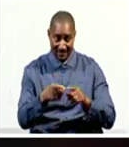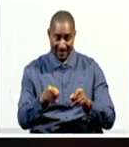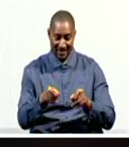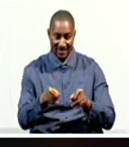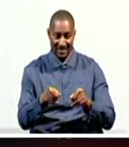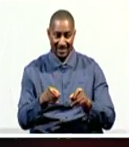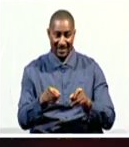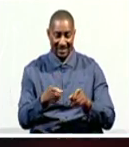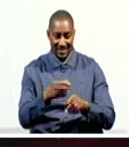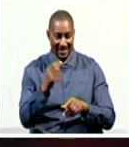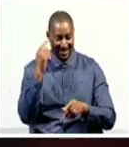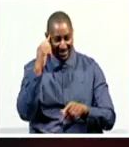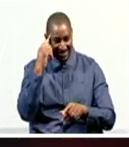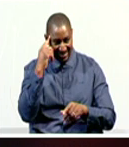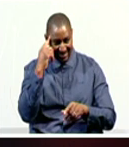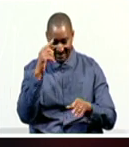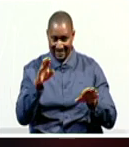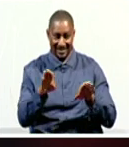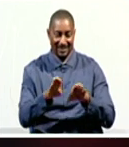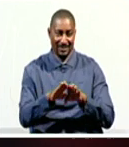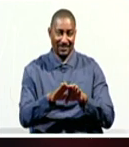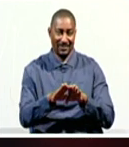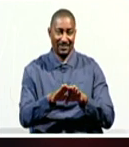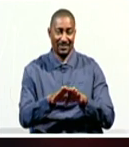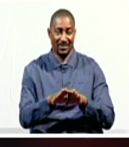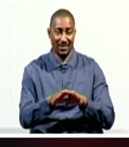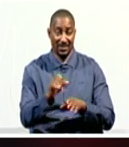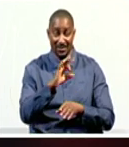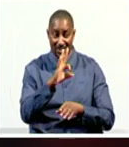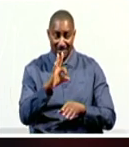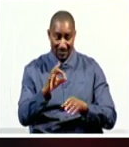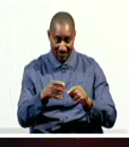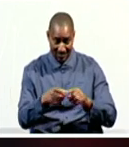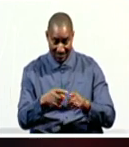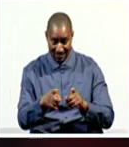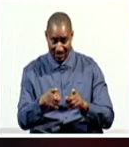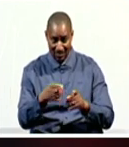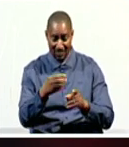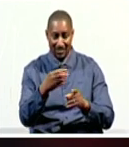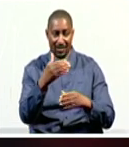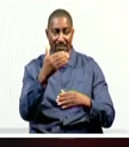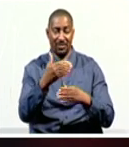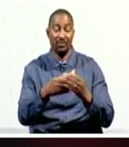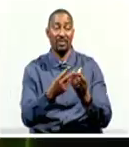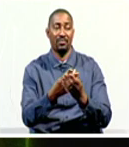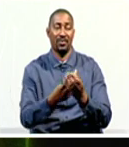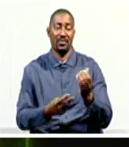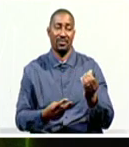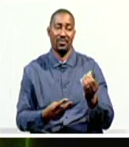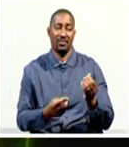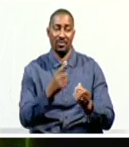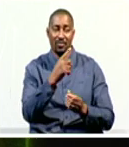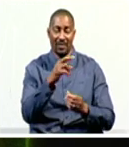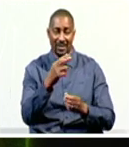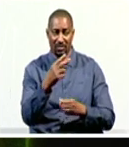message remains the same. Okay. Now, you've differentiated to us the difference between Harambee Prosperity 1 and 2. Having